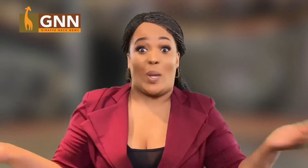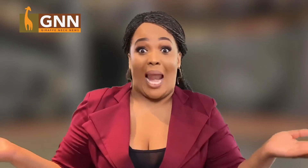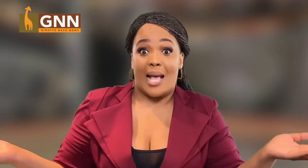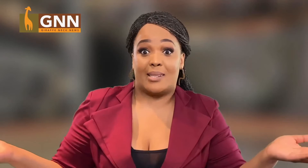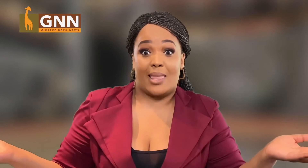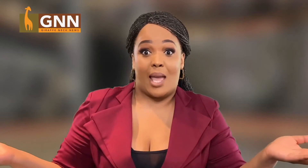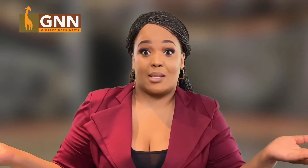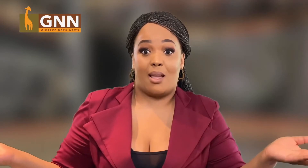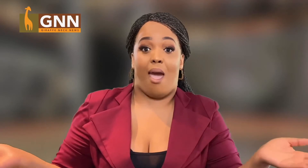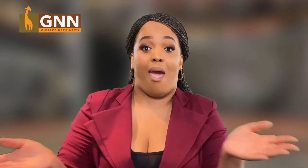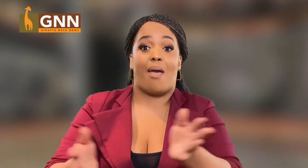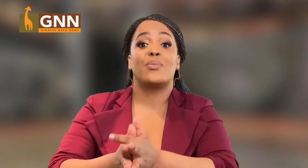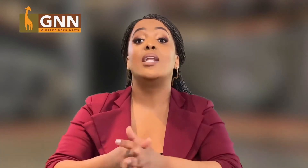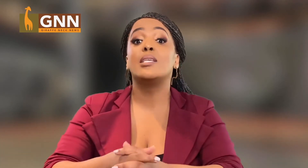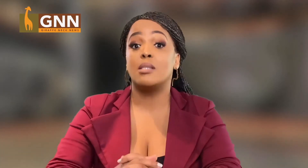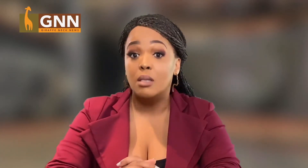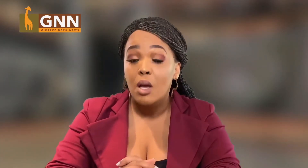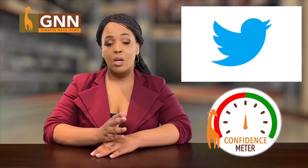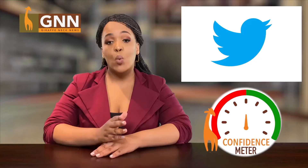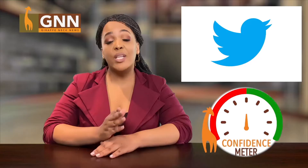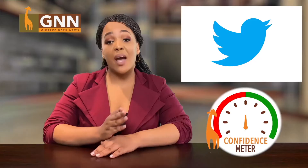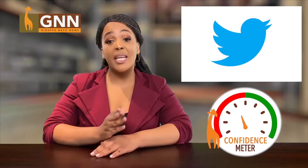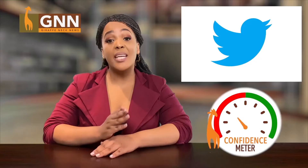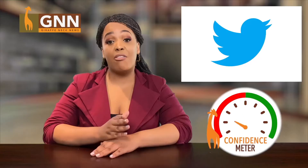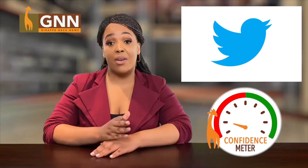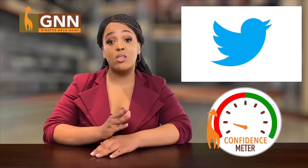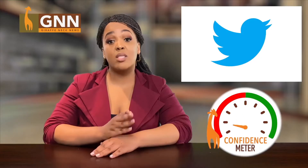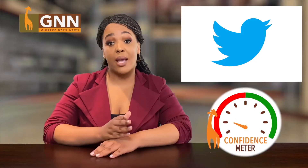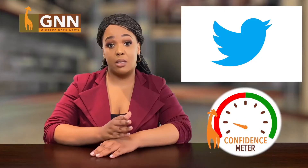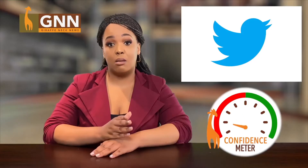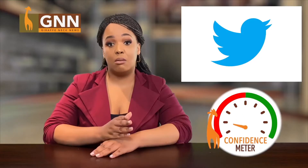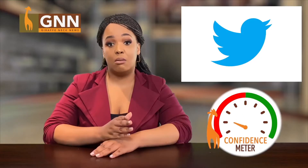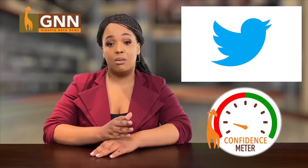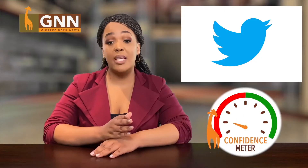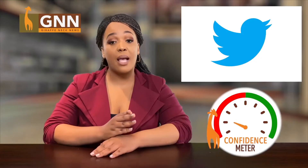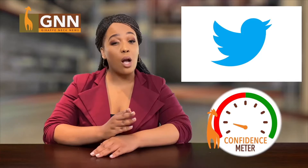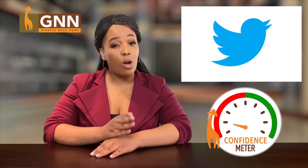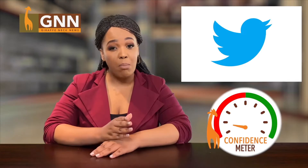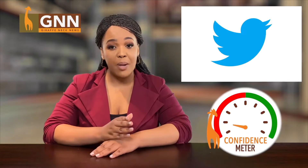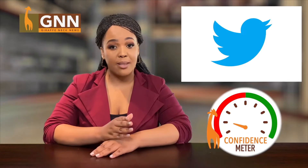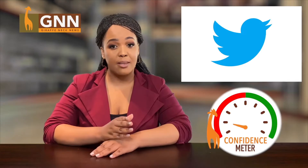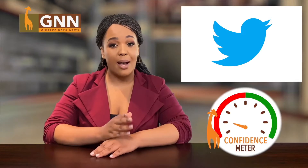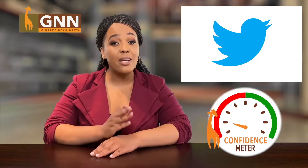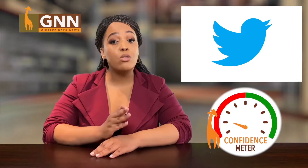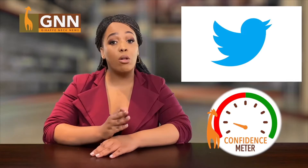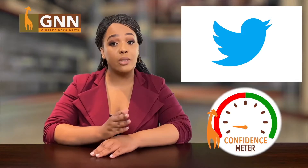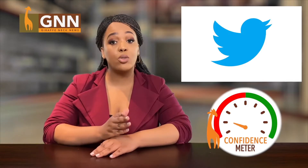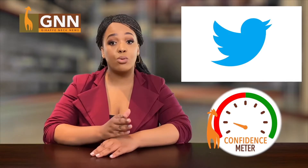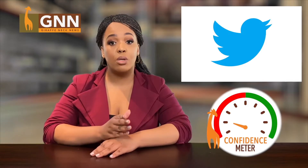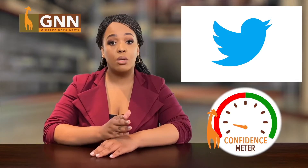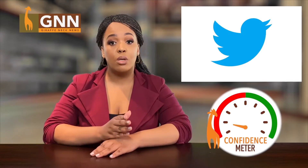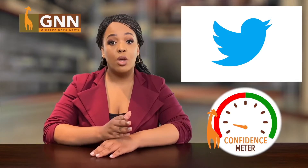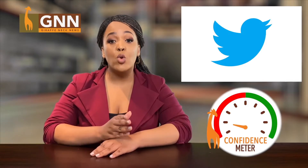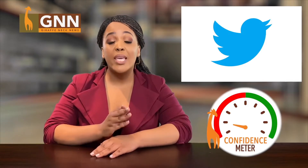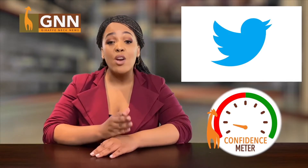in and swiggle us like that. Listen. We're divided enough as a society. These are complex, unresolved